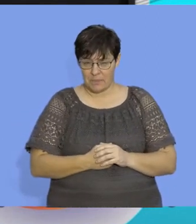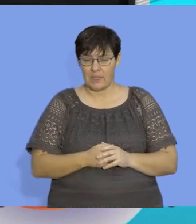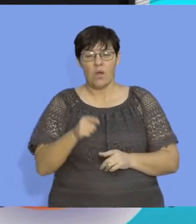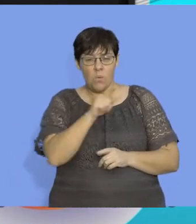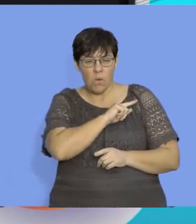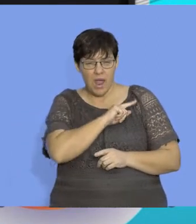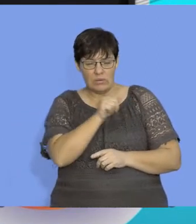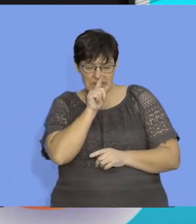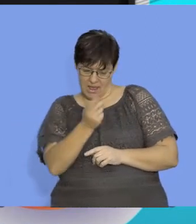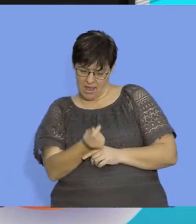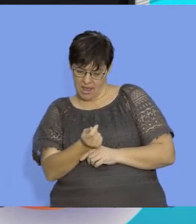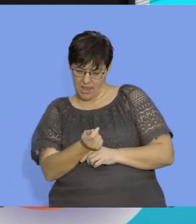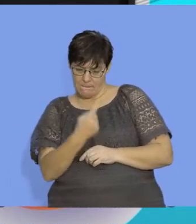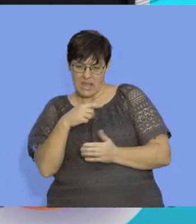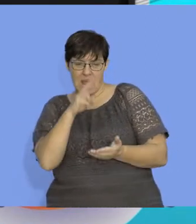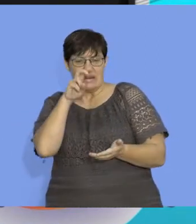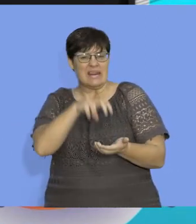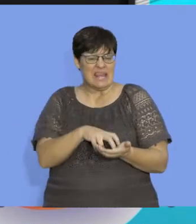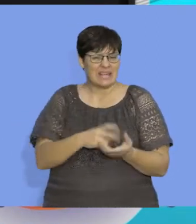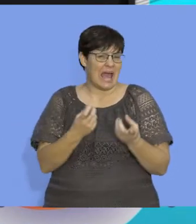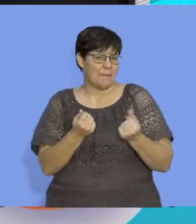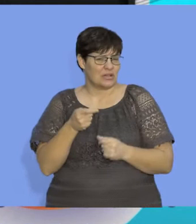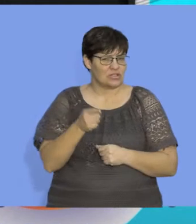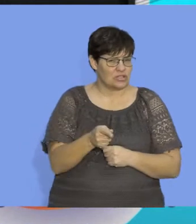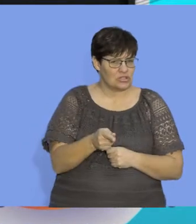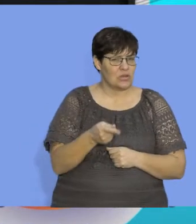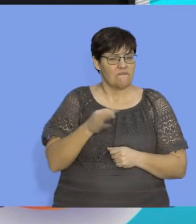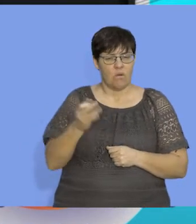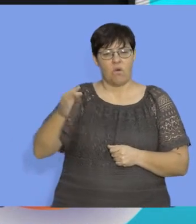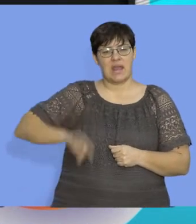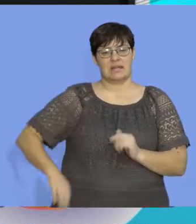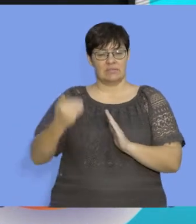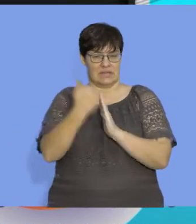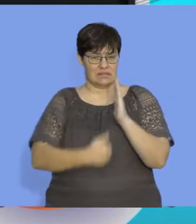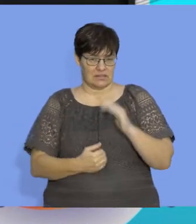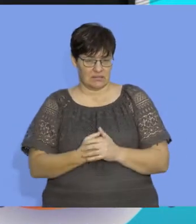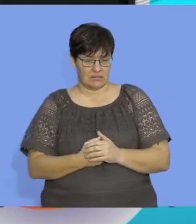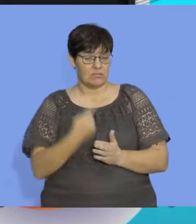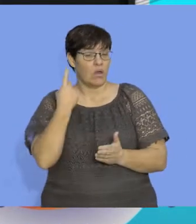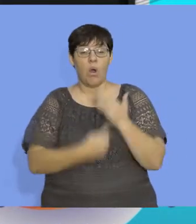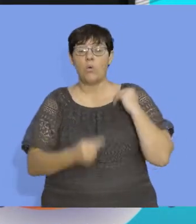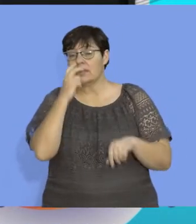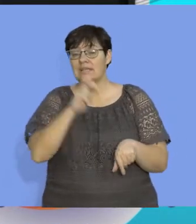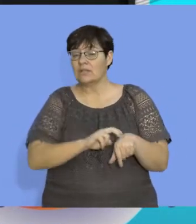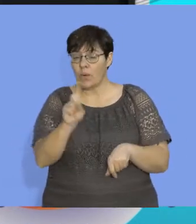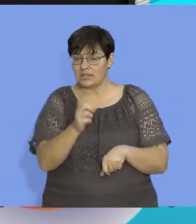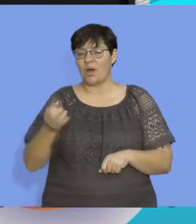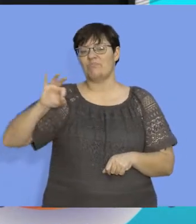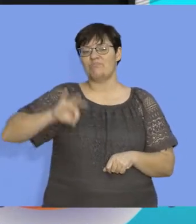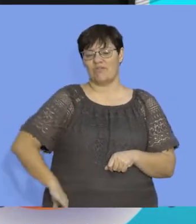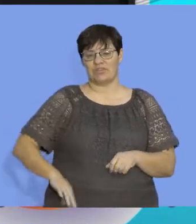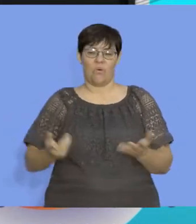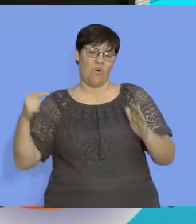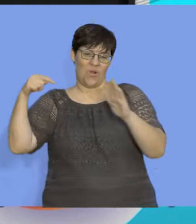for the income statement? You only need the profit or the loss on sale of asset. I